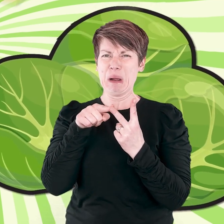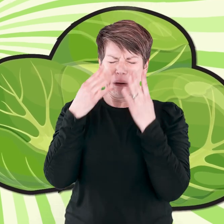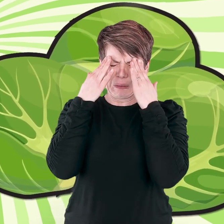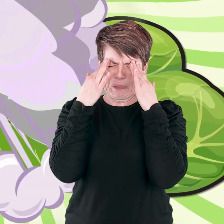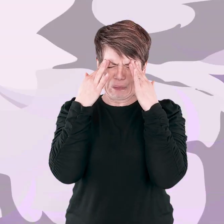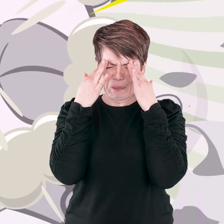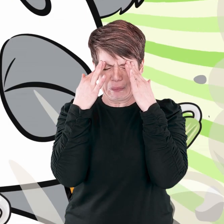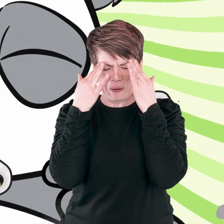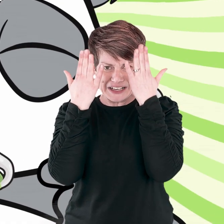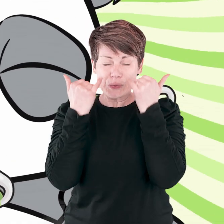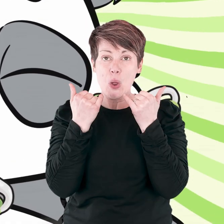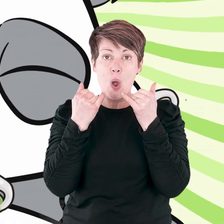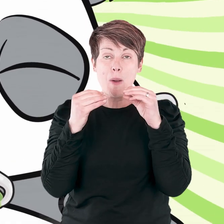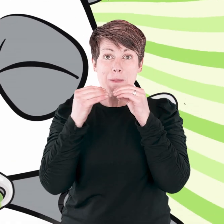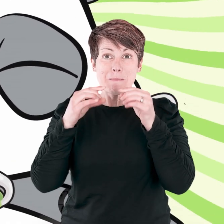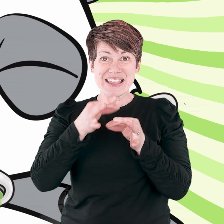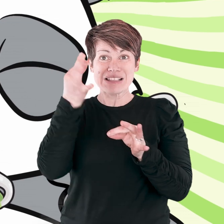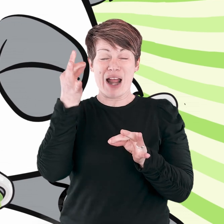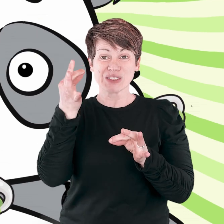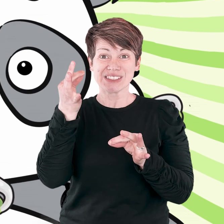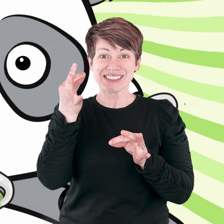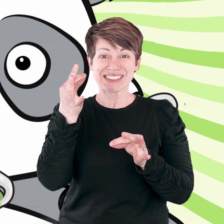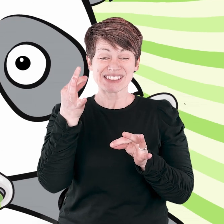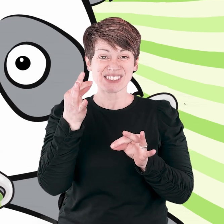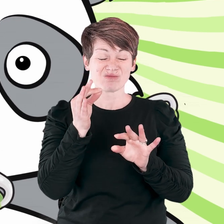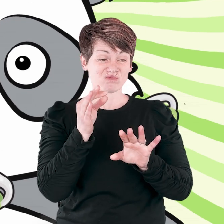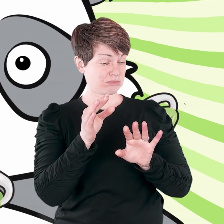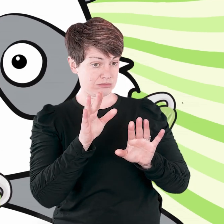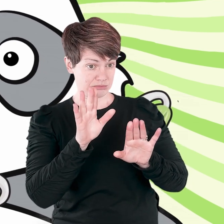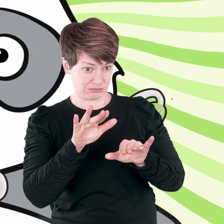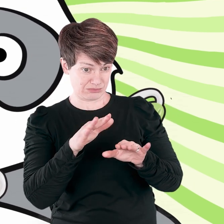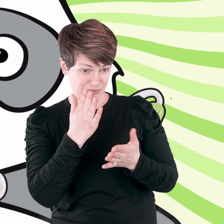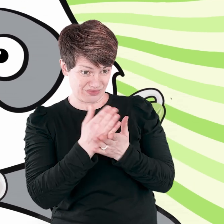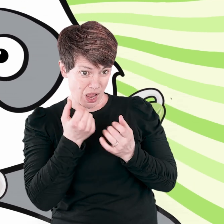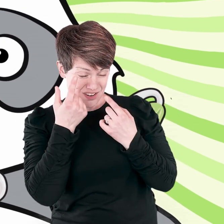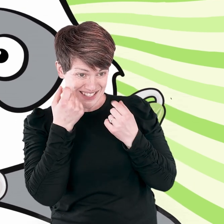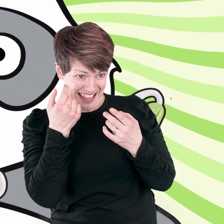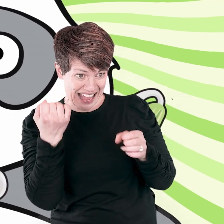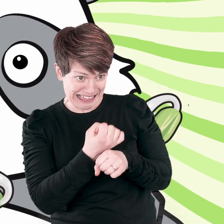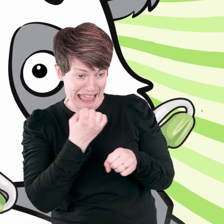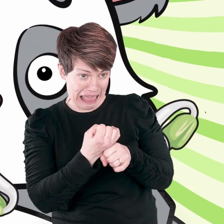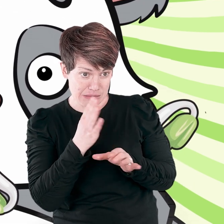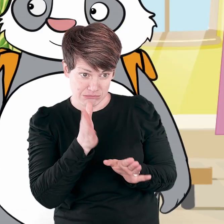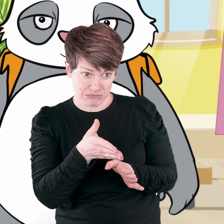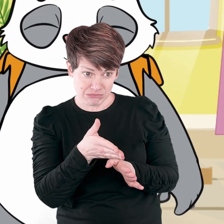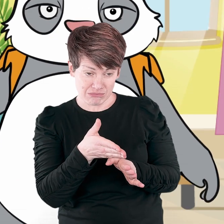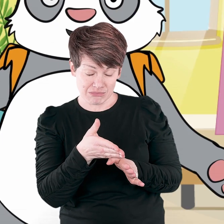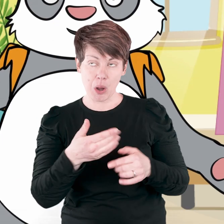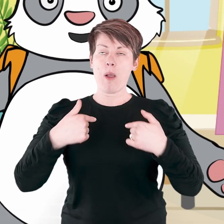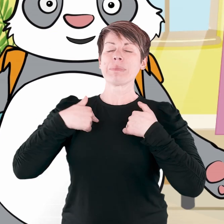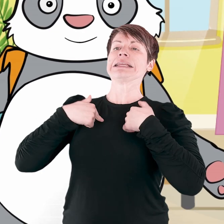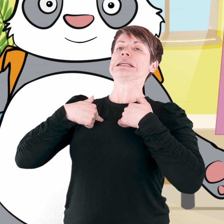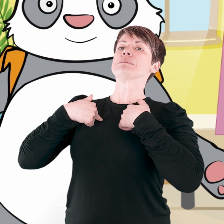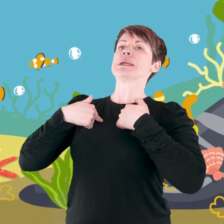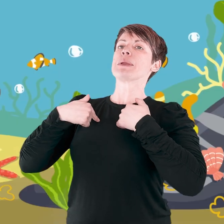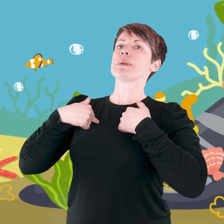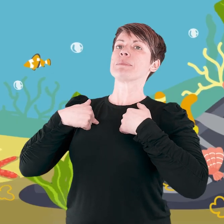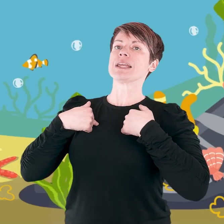Sprouts. Bean sprouts. I'm not sure you quite get this game, Benji. My